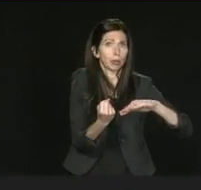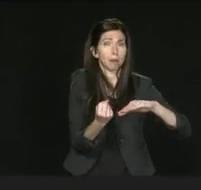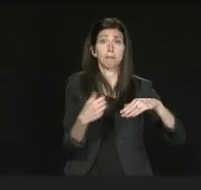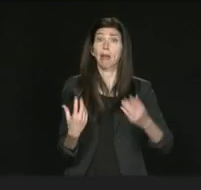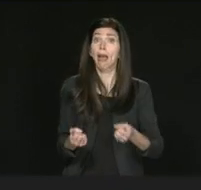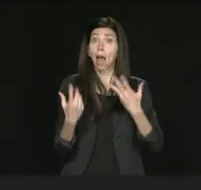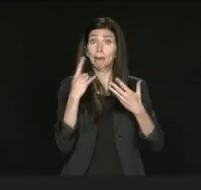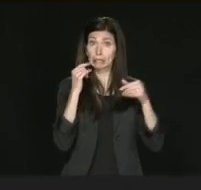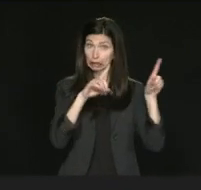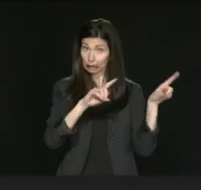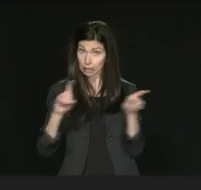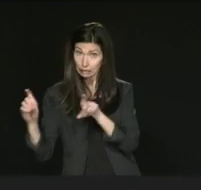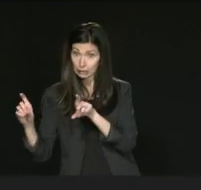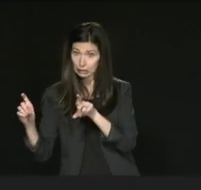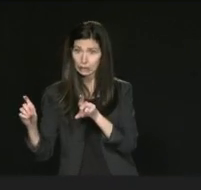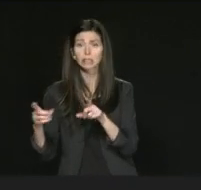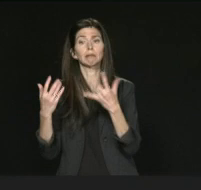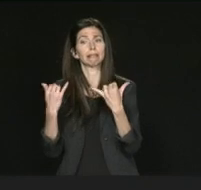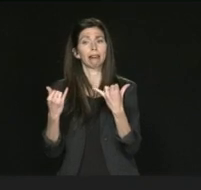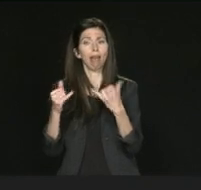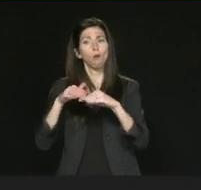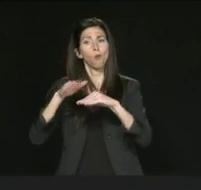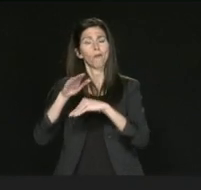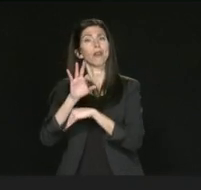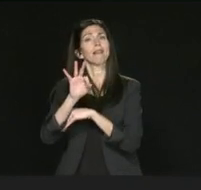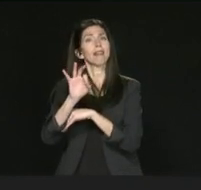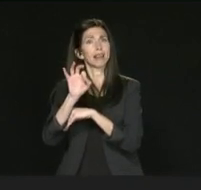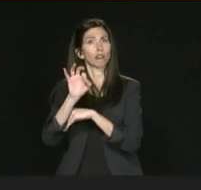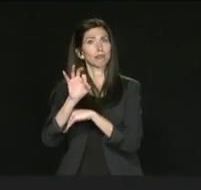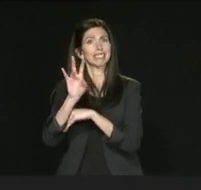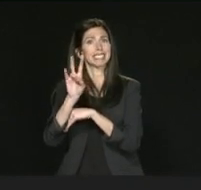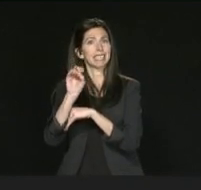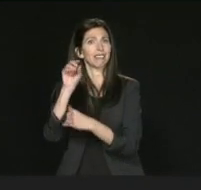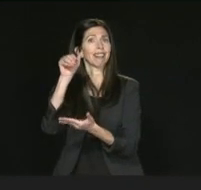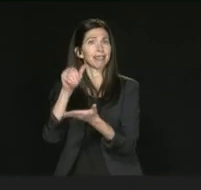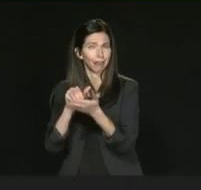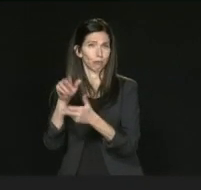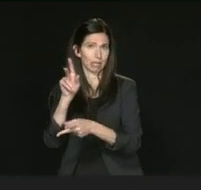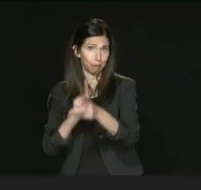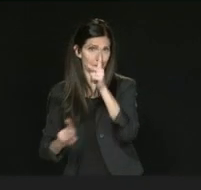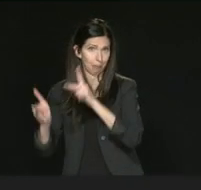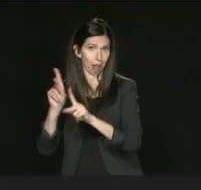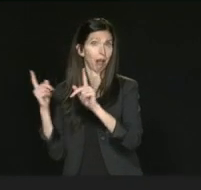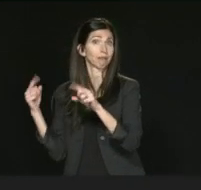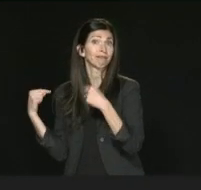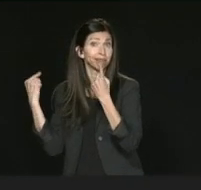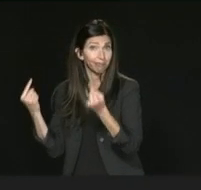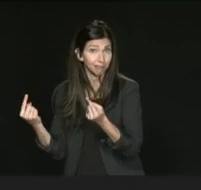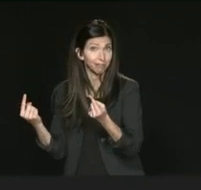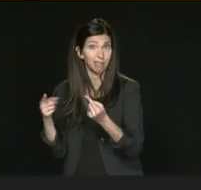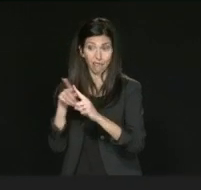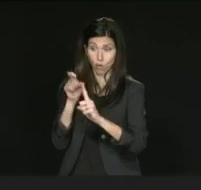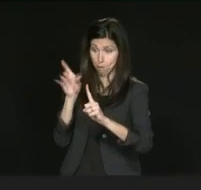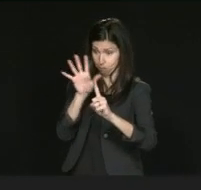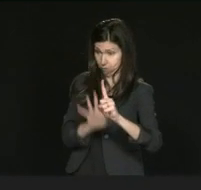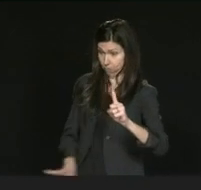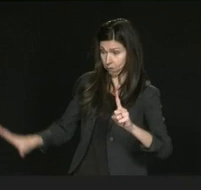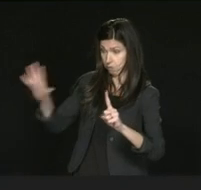970,000 people for COVID-19 to date, with about 6% of these testing positive.